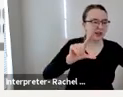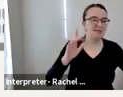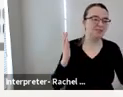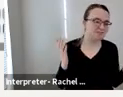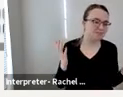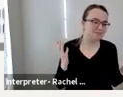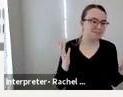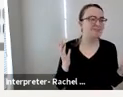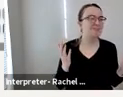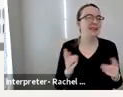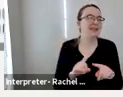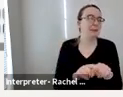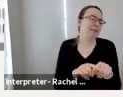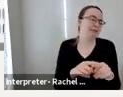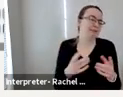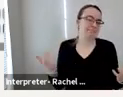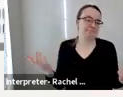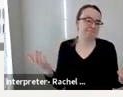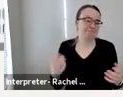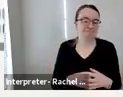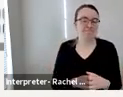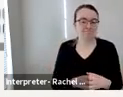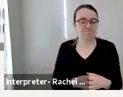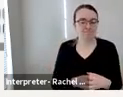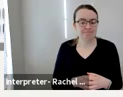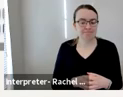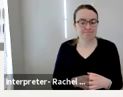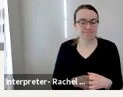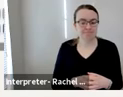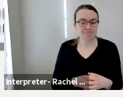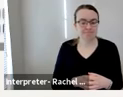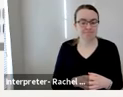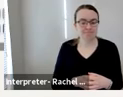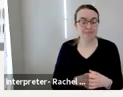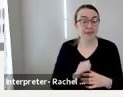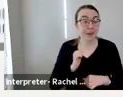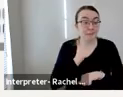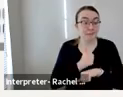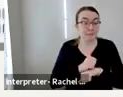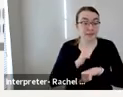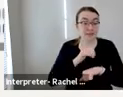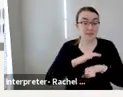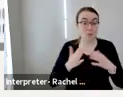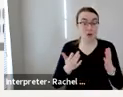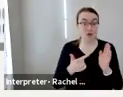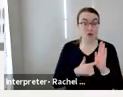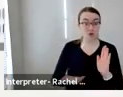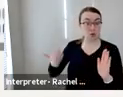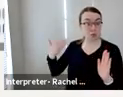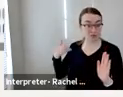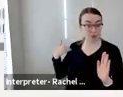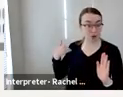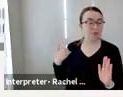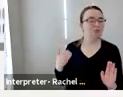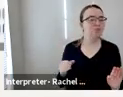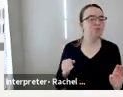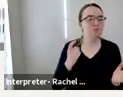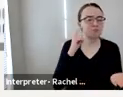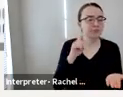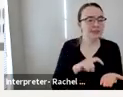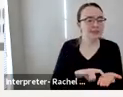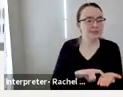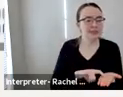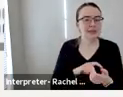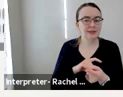all relative. And based on what I showed you earlier, you can see that I'm doing